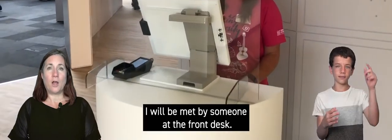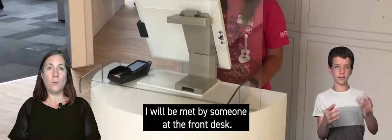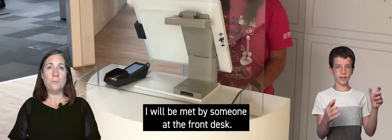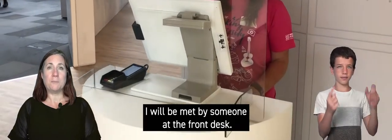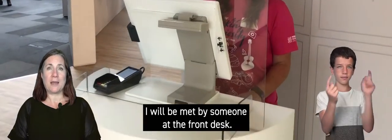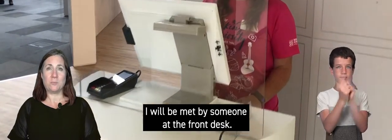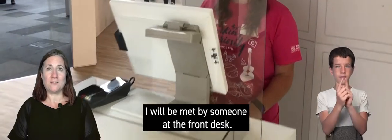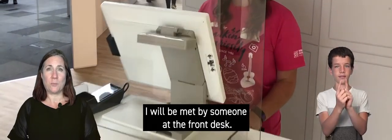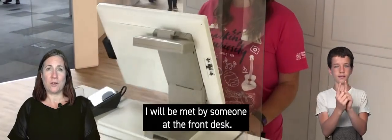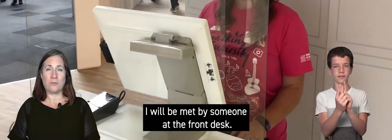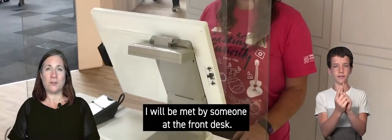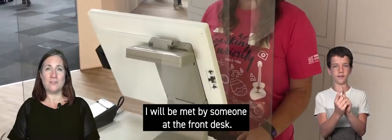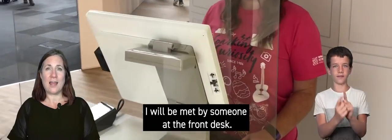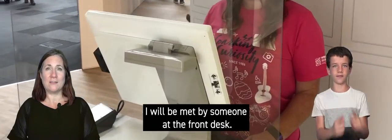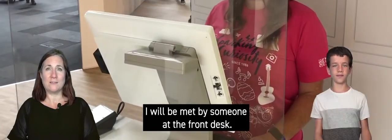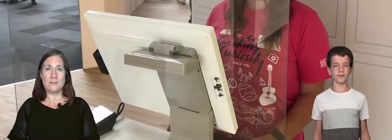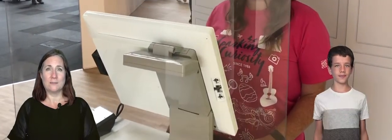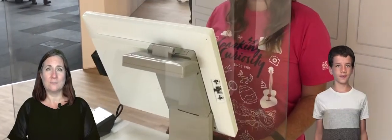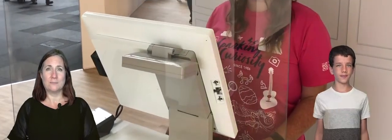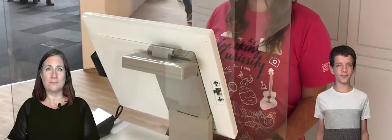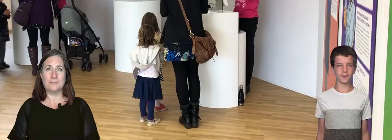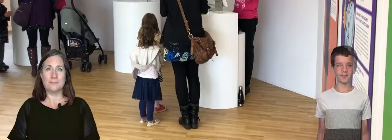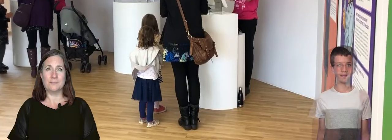I will be met by someone at the front desk.